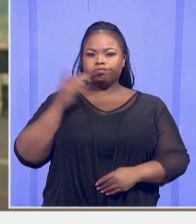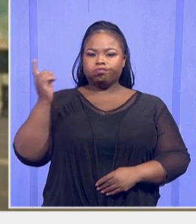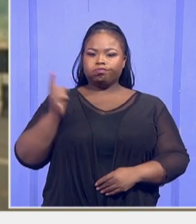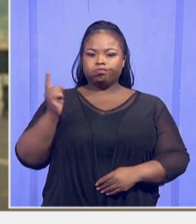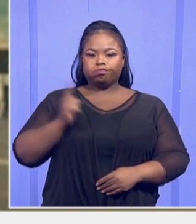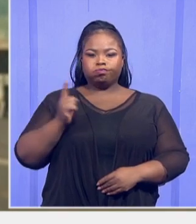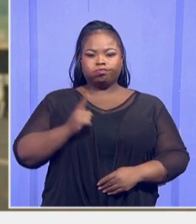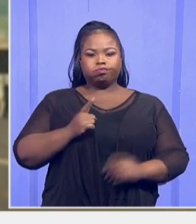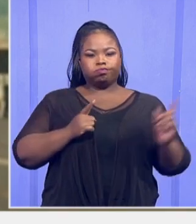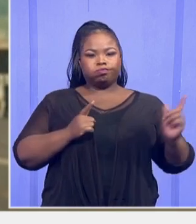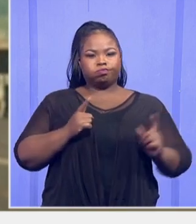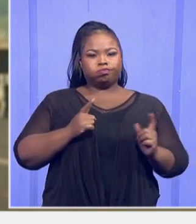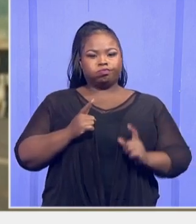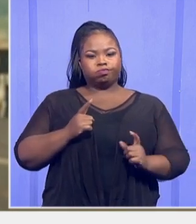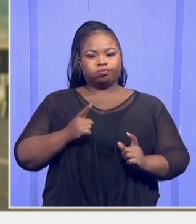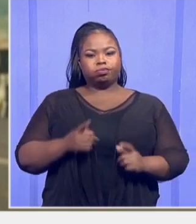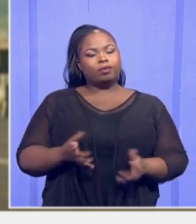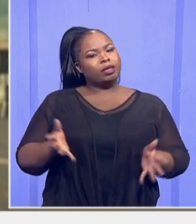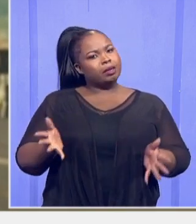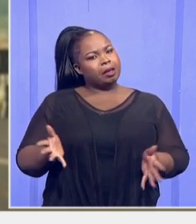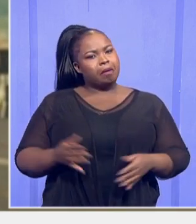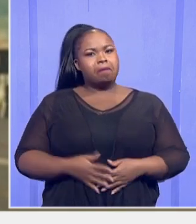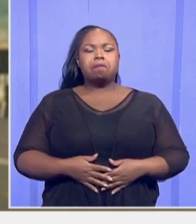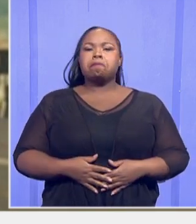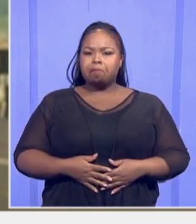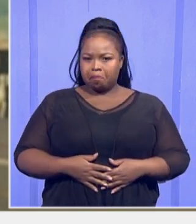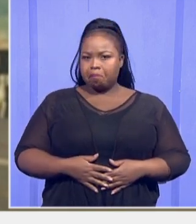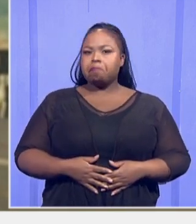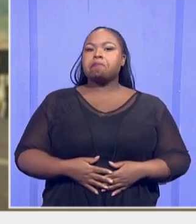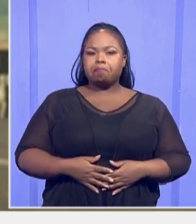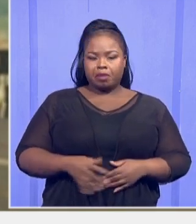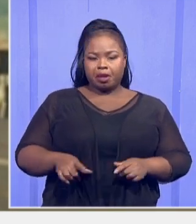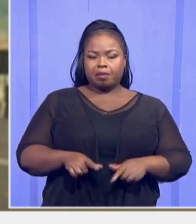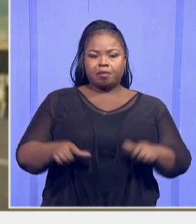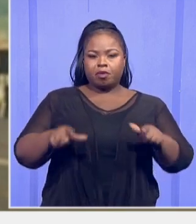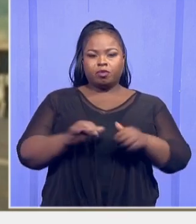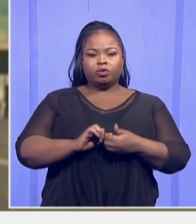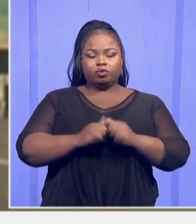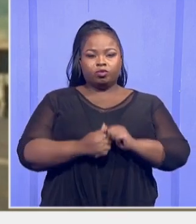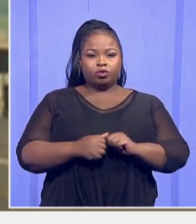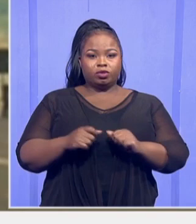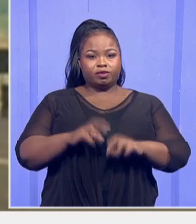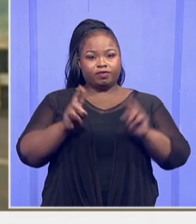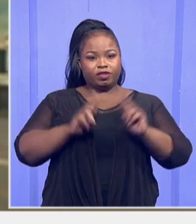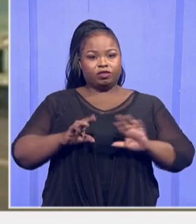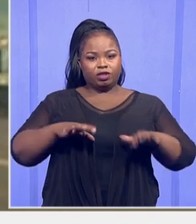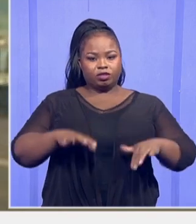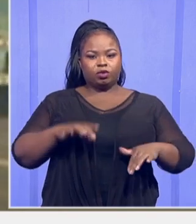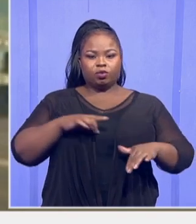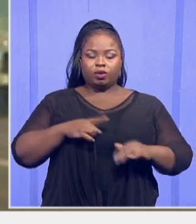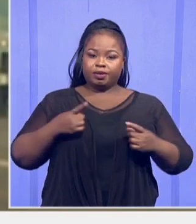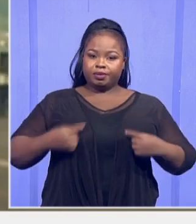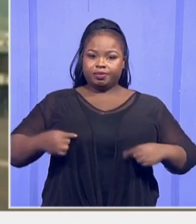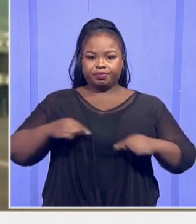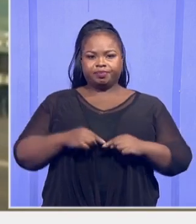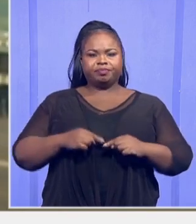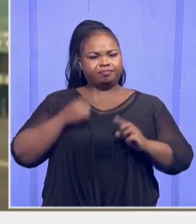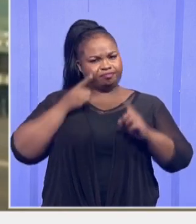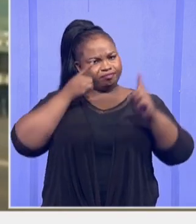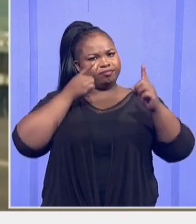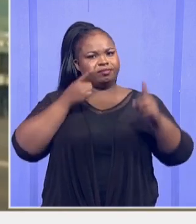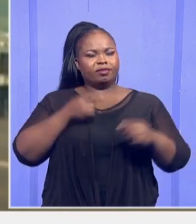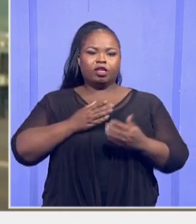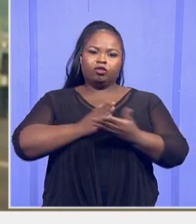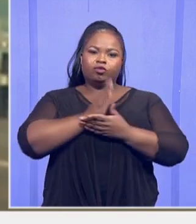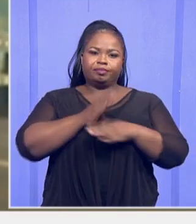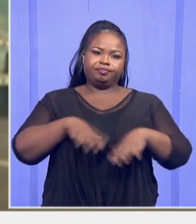stadium. So this in itself is auguring well with us as Limpopo Sport Confederation, because we are aiming, in fact we were given the right to